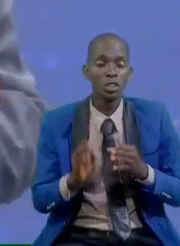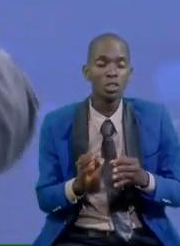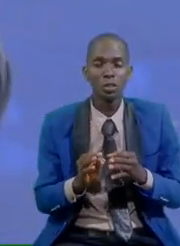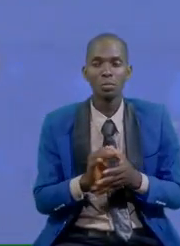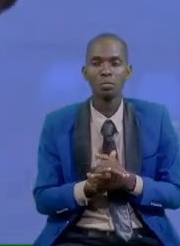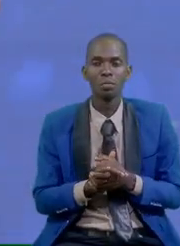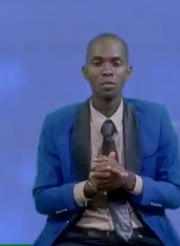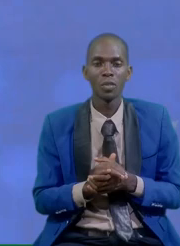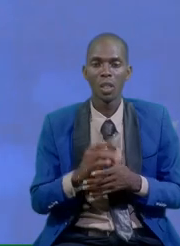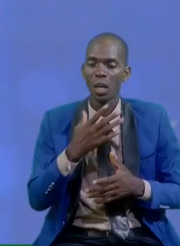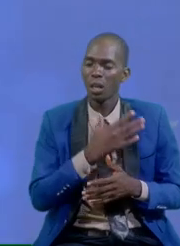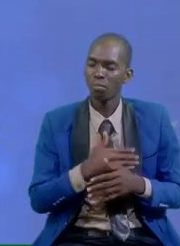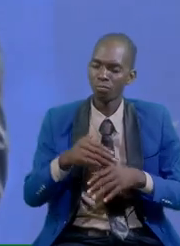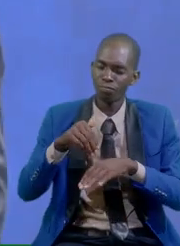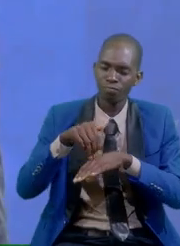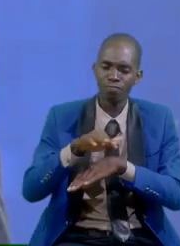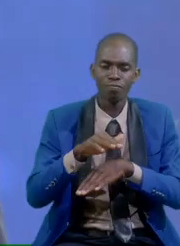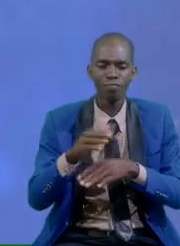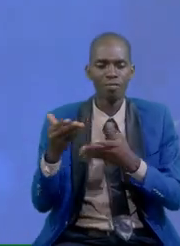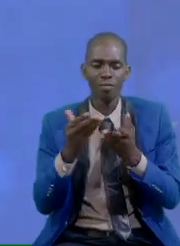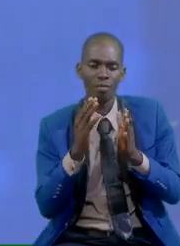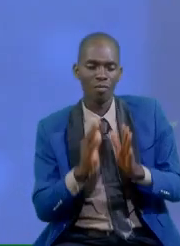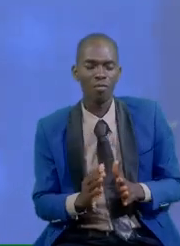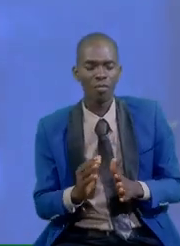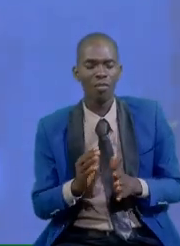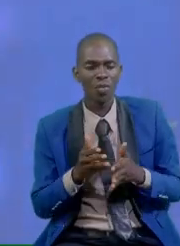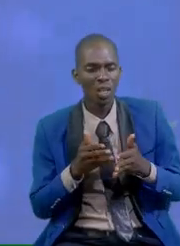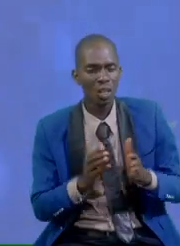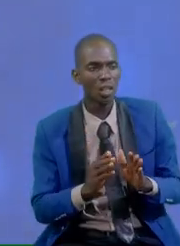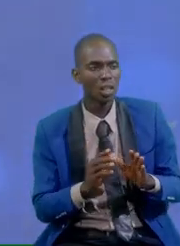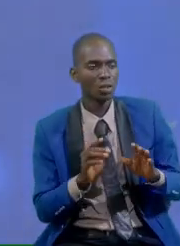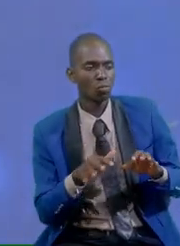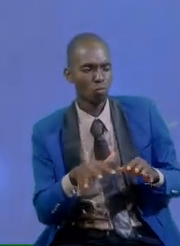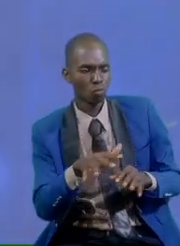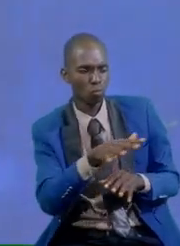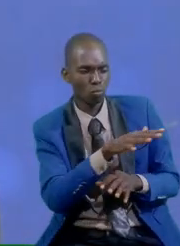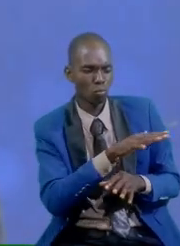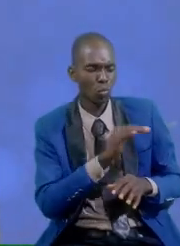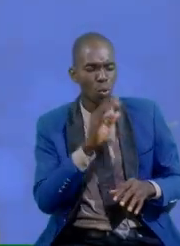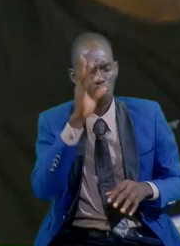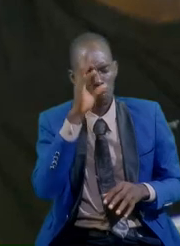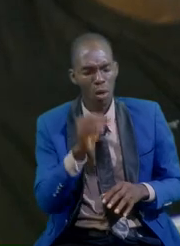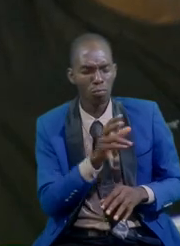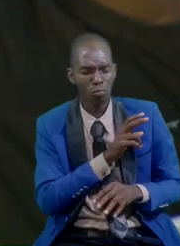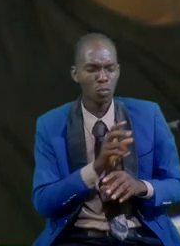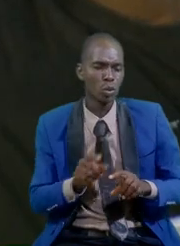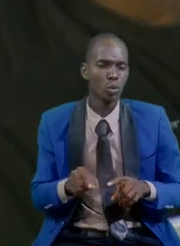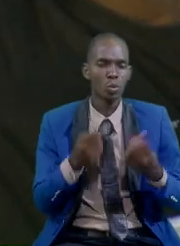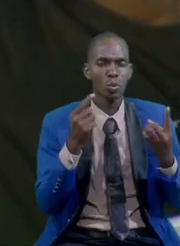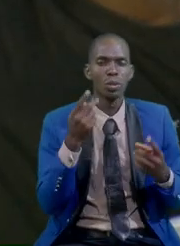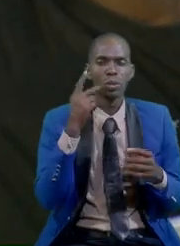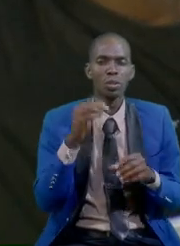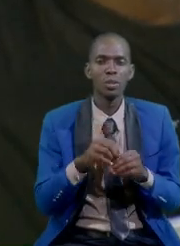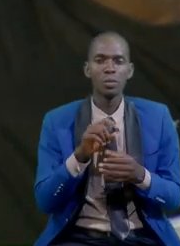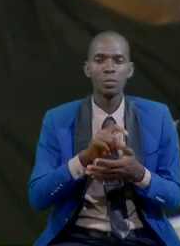the same sergeant saying, let those men go. Look at verse 36.